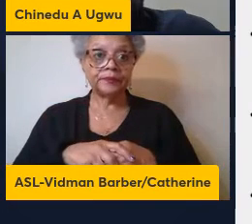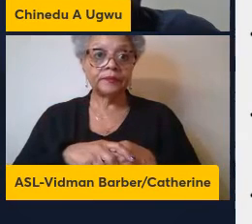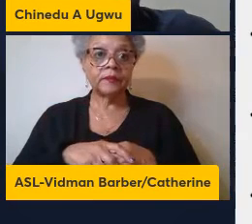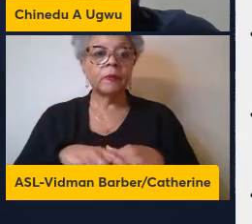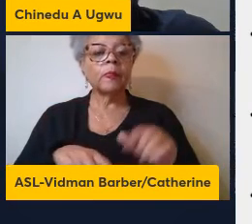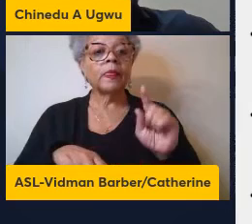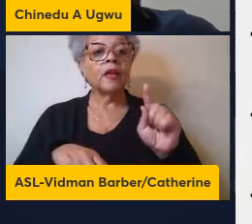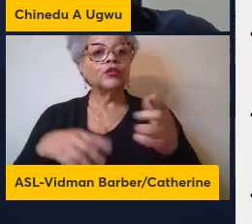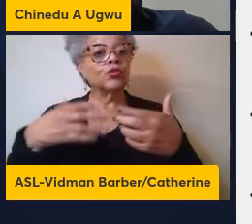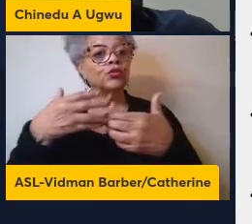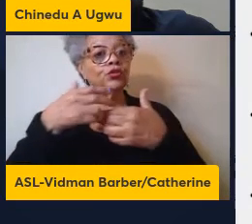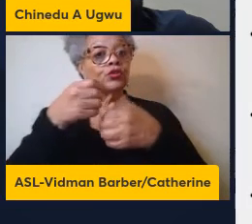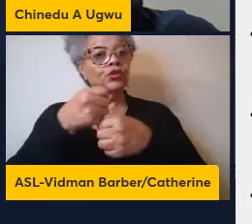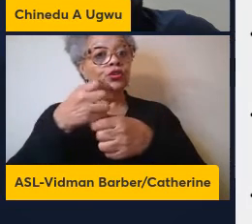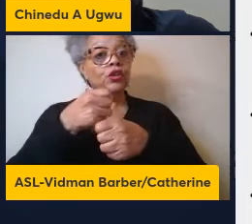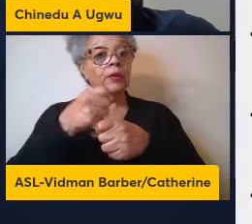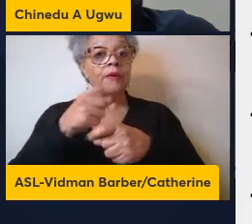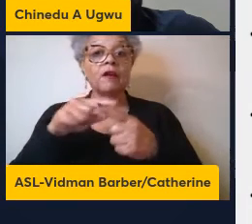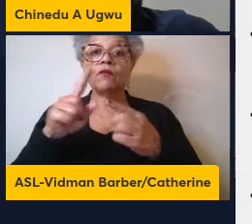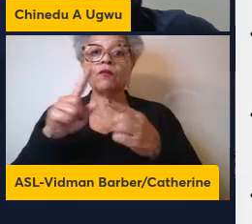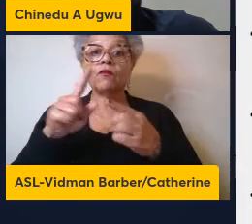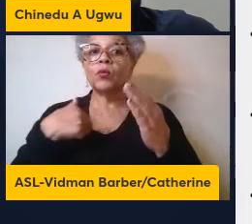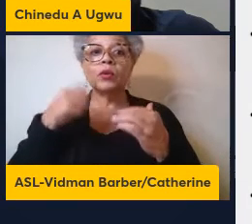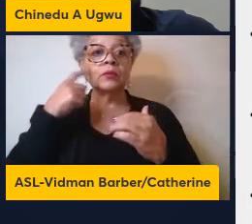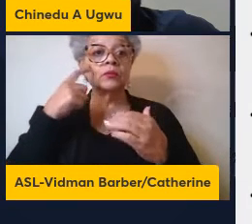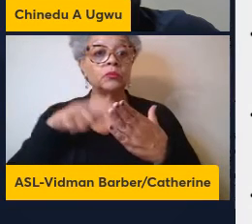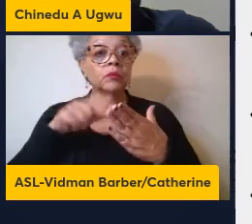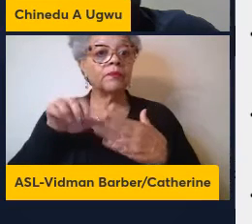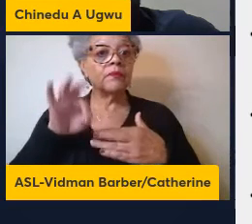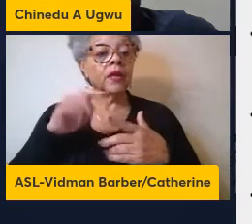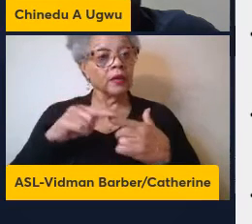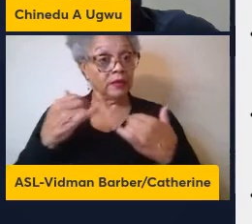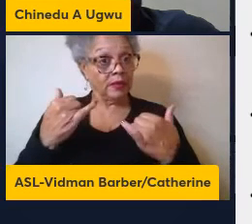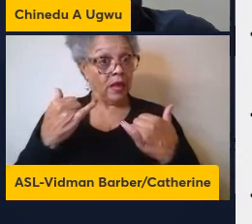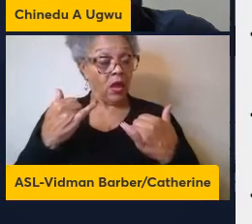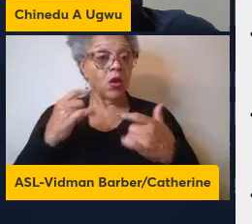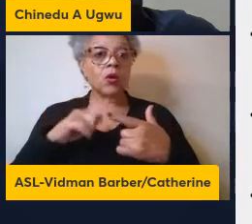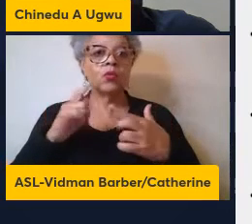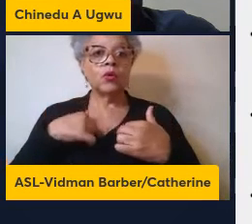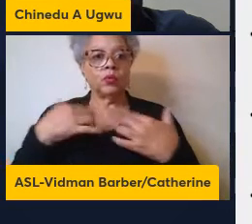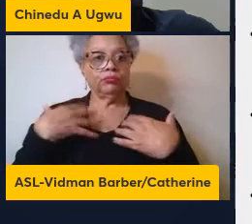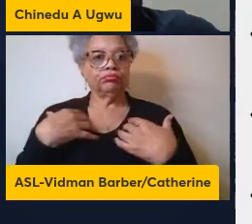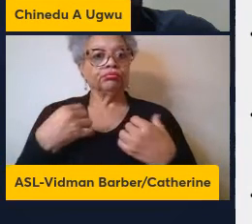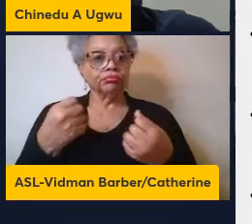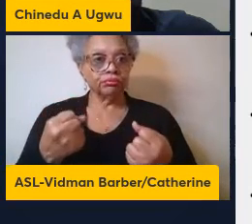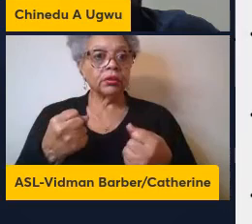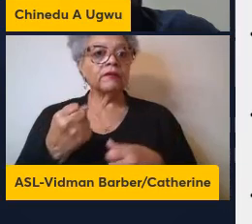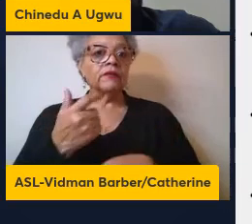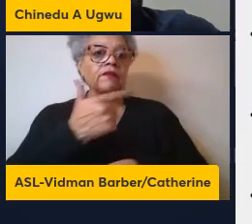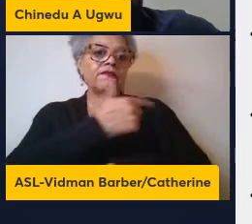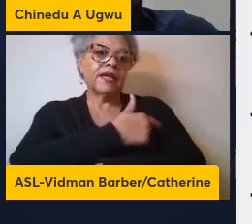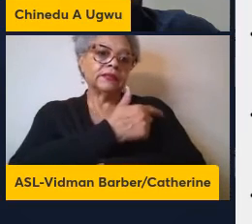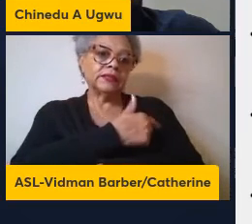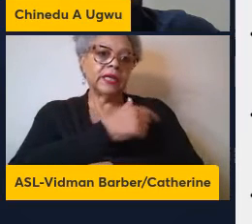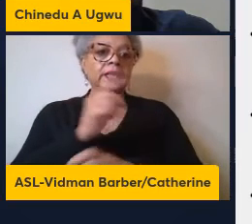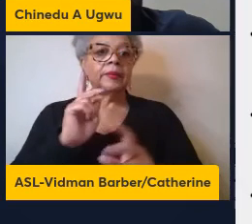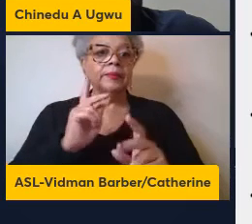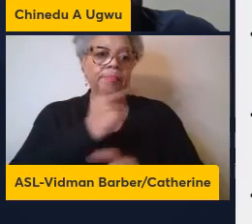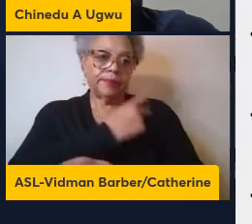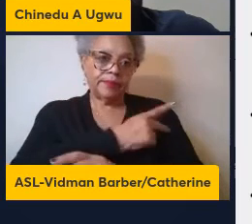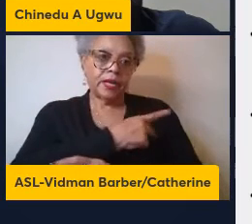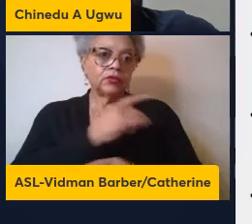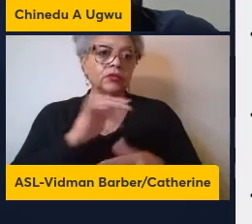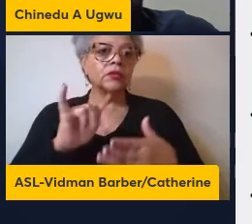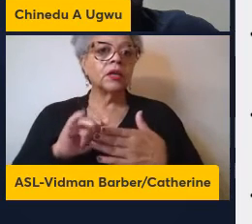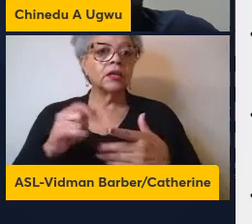So the summary of the SARS-CoV-2 work we've done is that we do know now that both the convalescent and vaccinated participants do make both binding